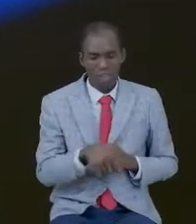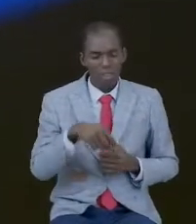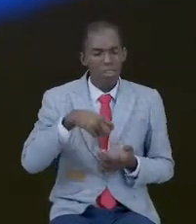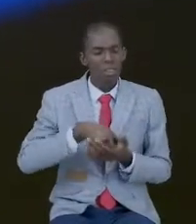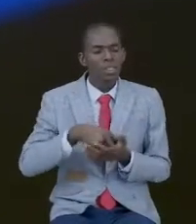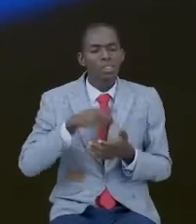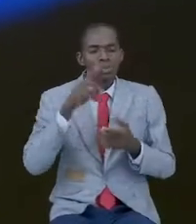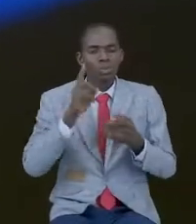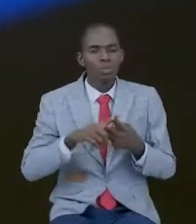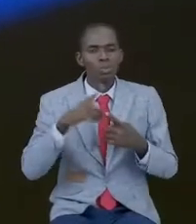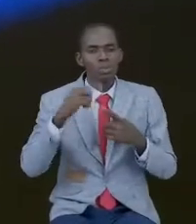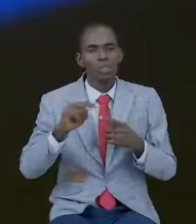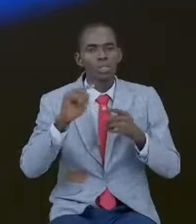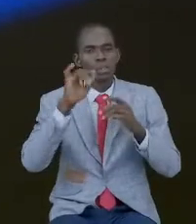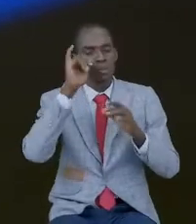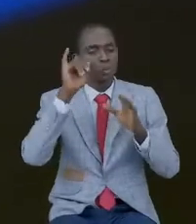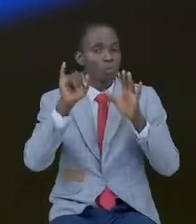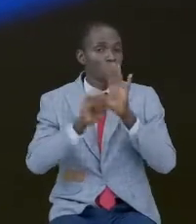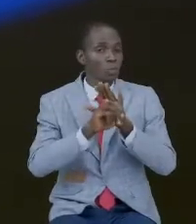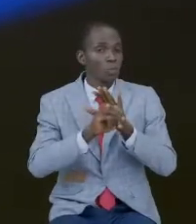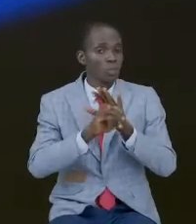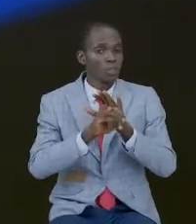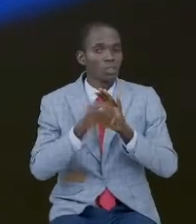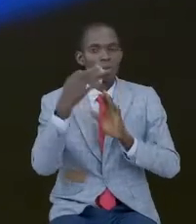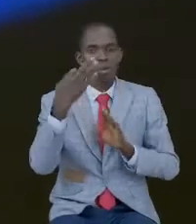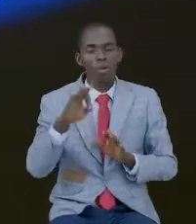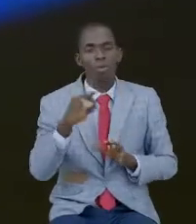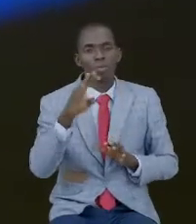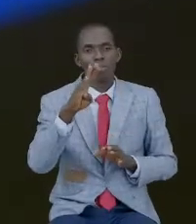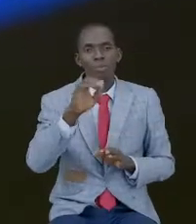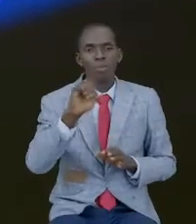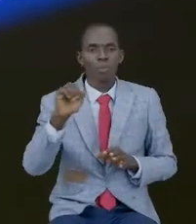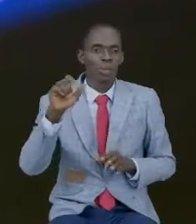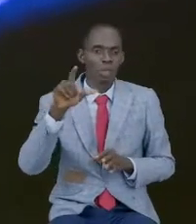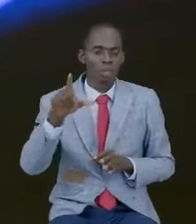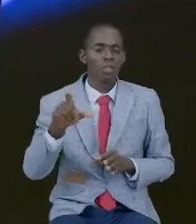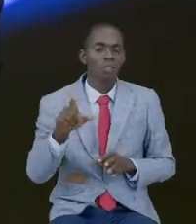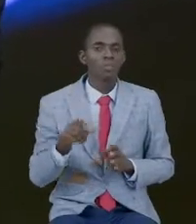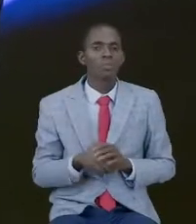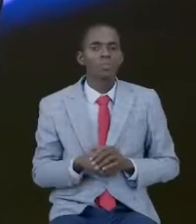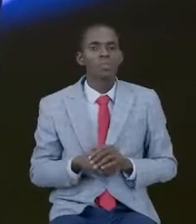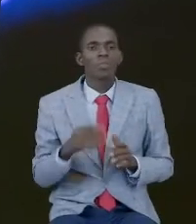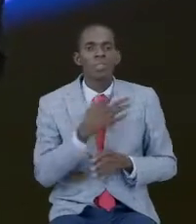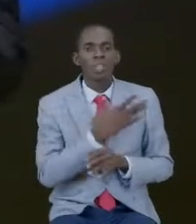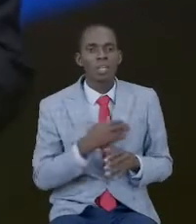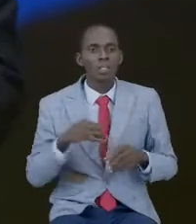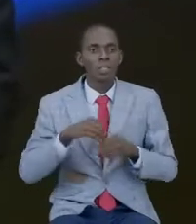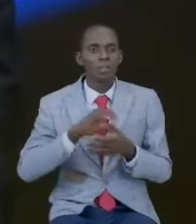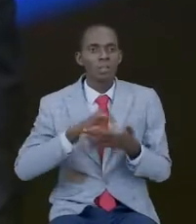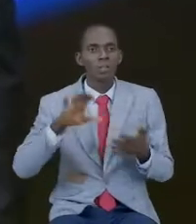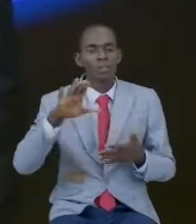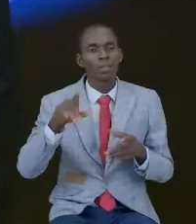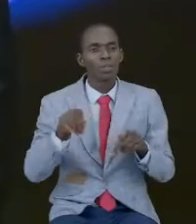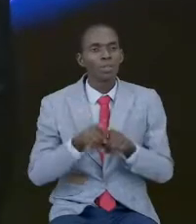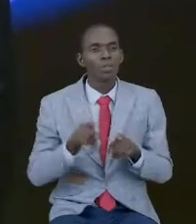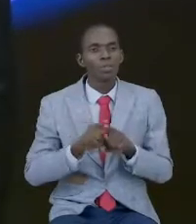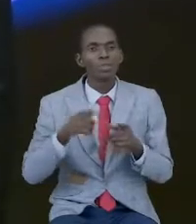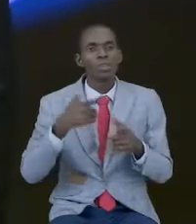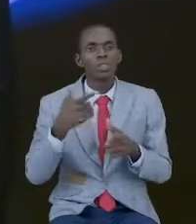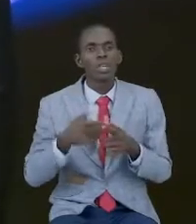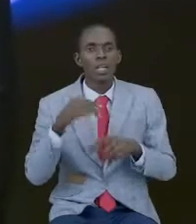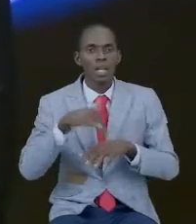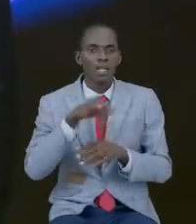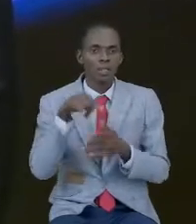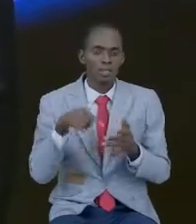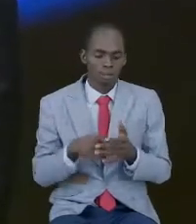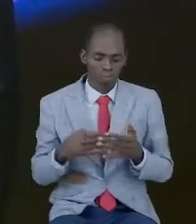of Baal. Verse 5 then tells us, even so then, at this